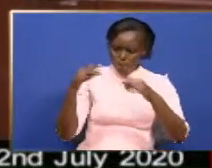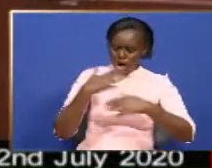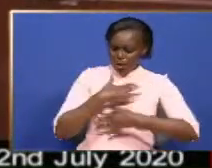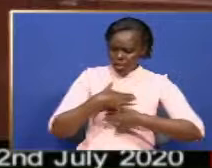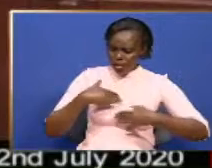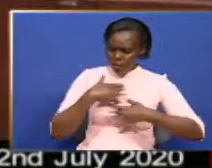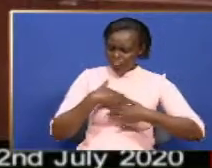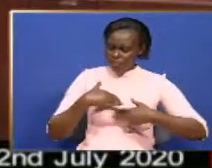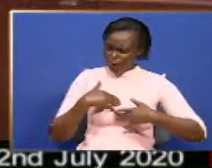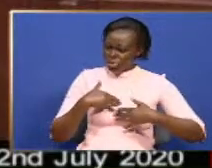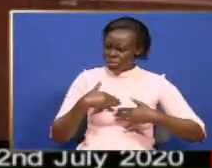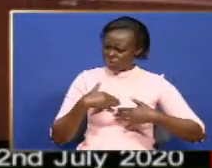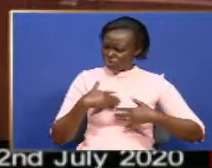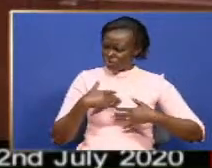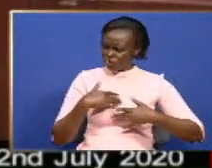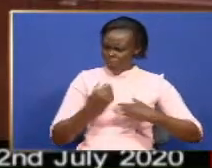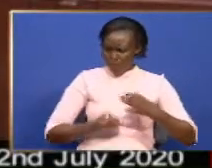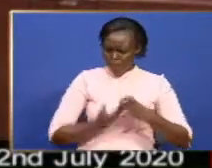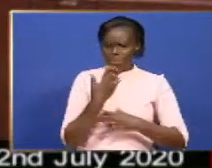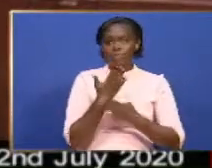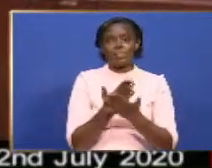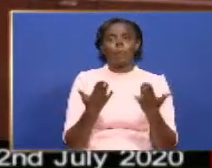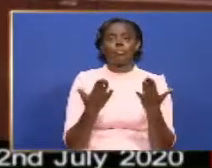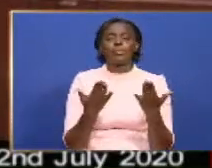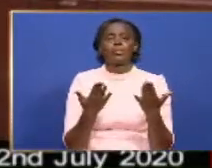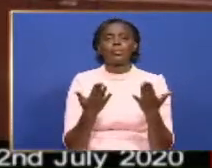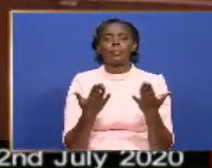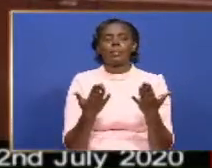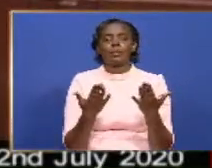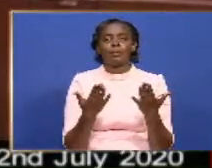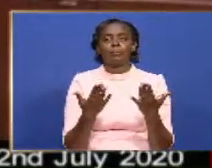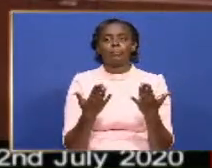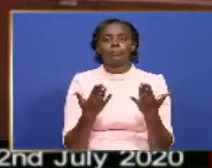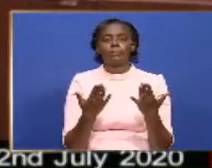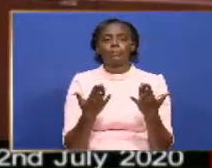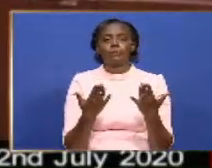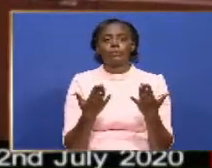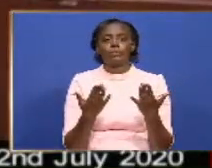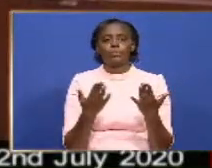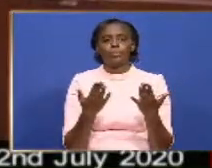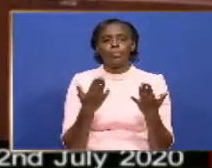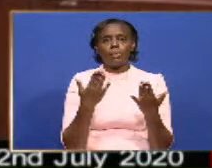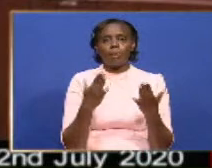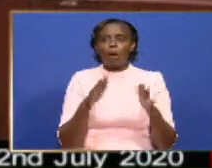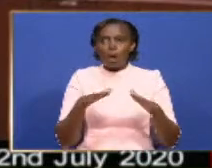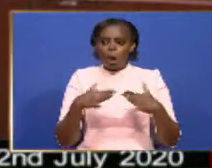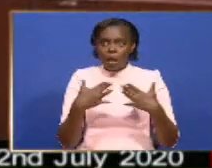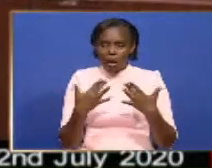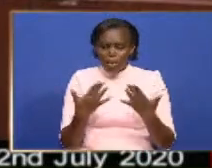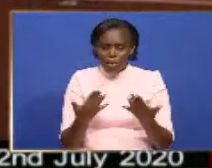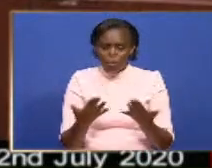ring a bell to everybody. And for that reason, you've seen how the